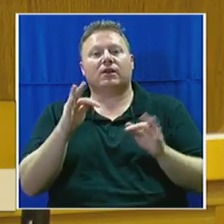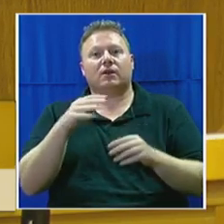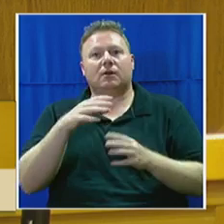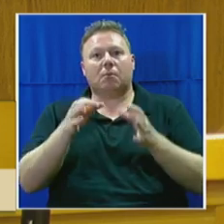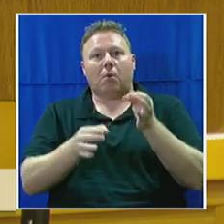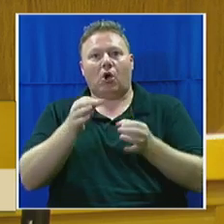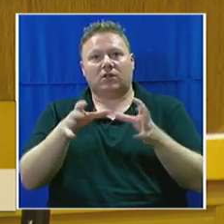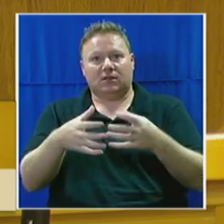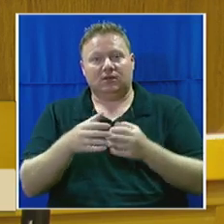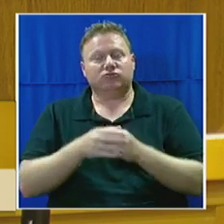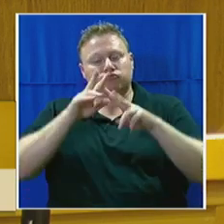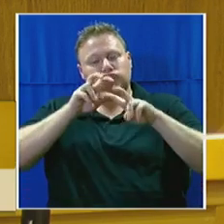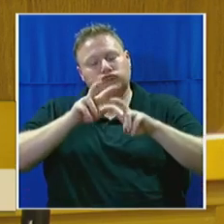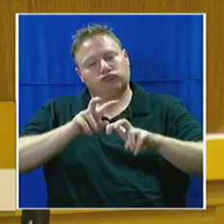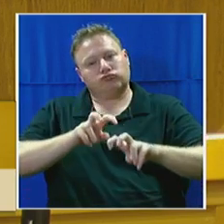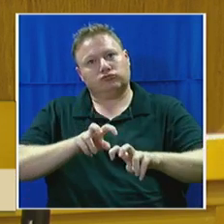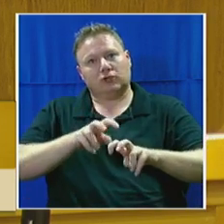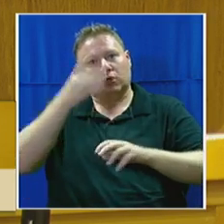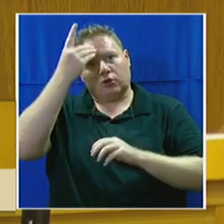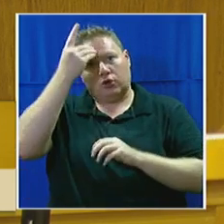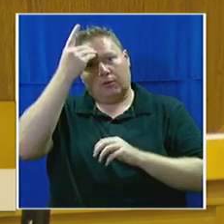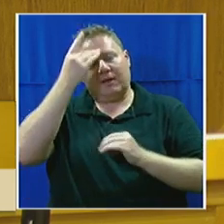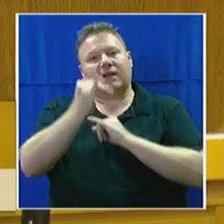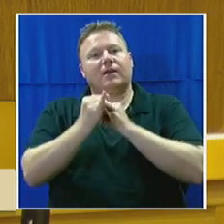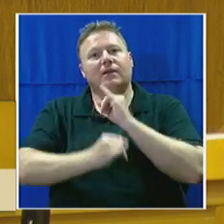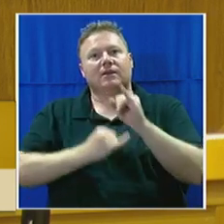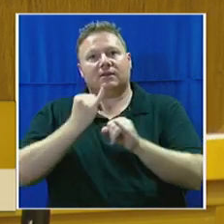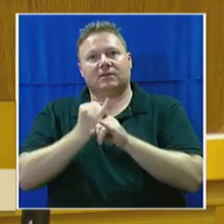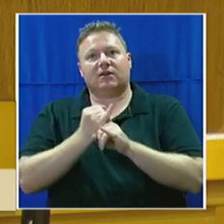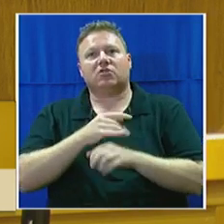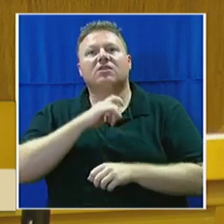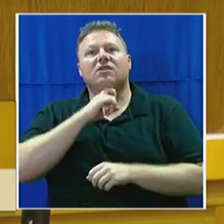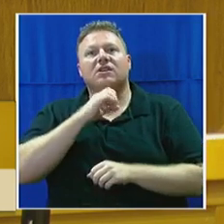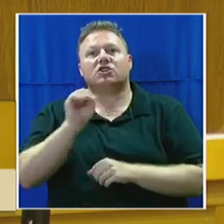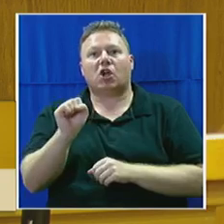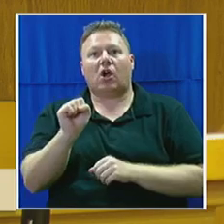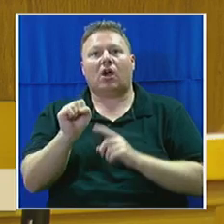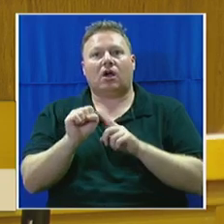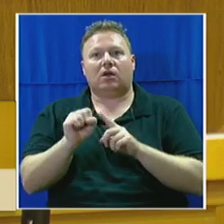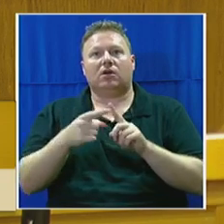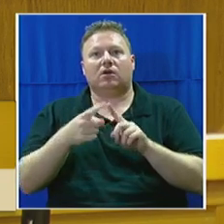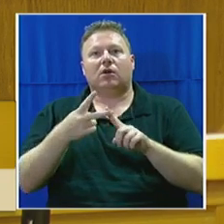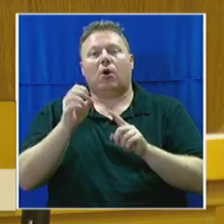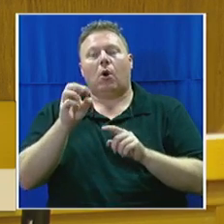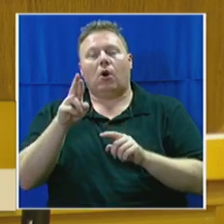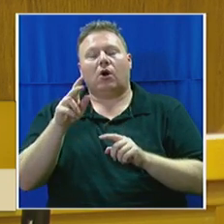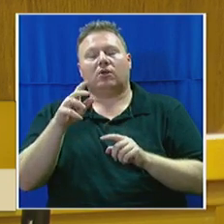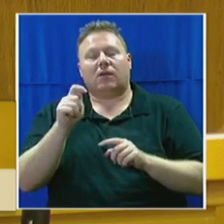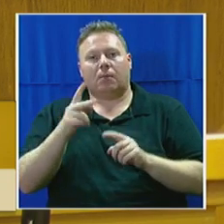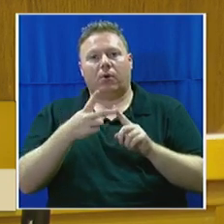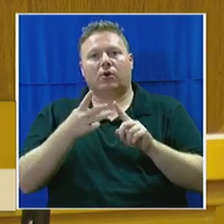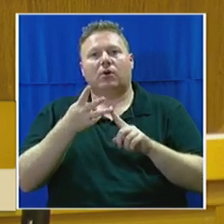done some research into the Durban International, that's King Shaka International, OR Tambo, and the Cape